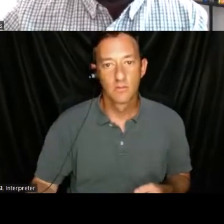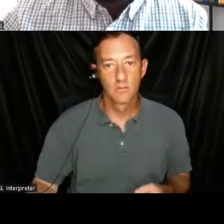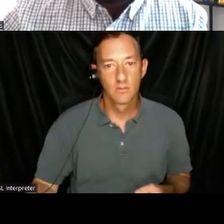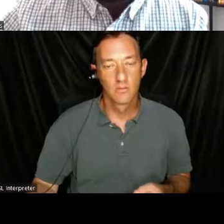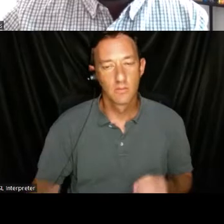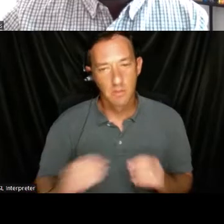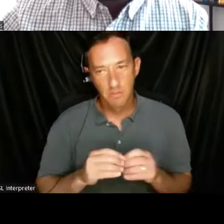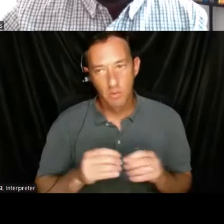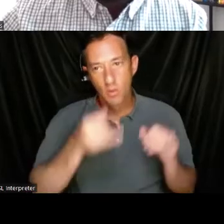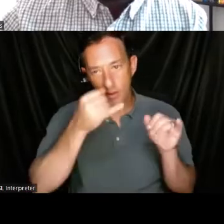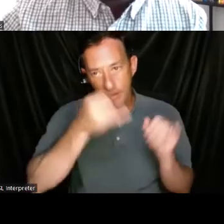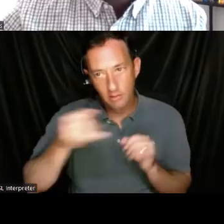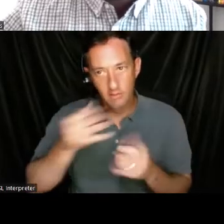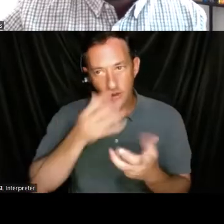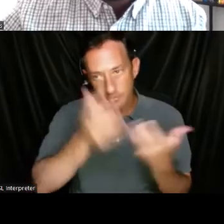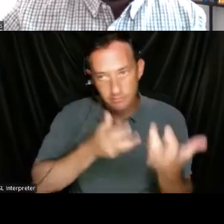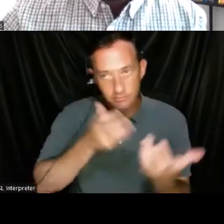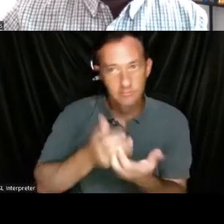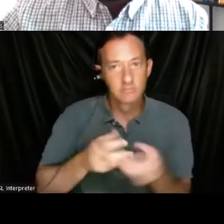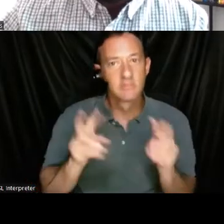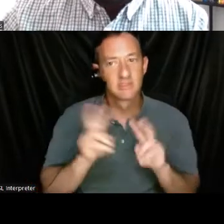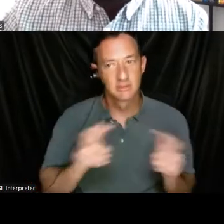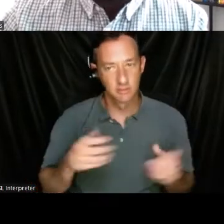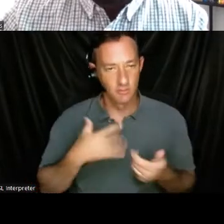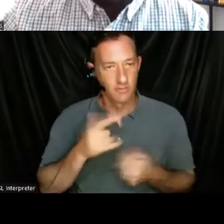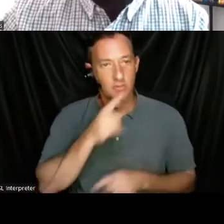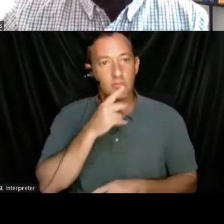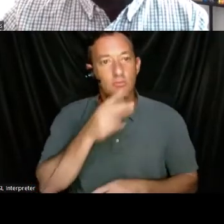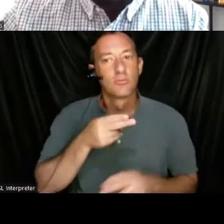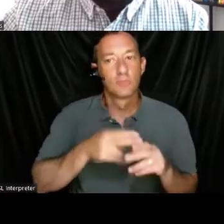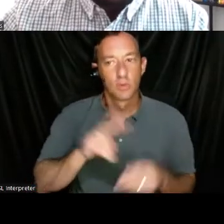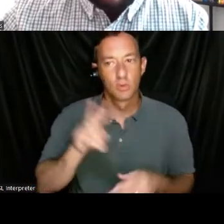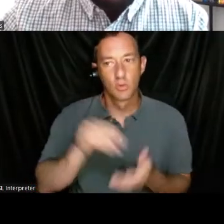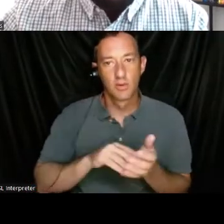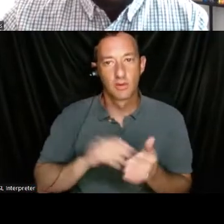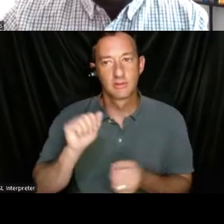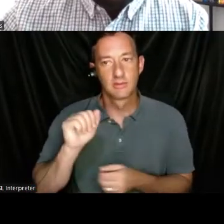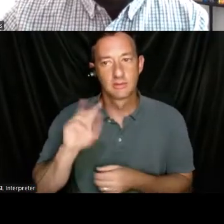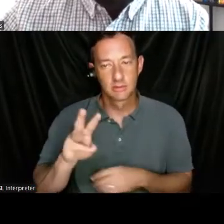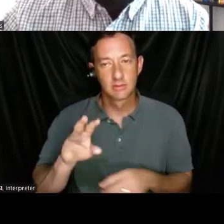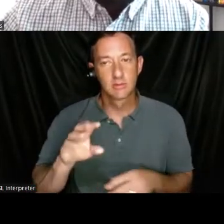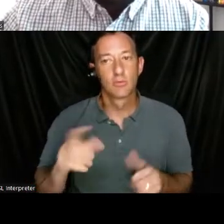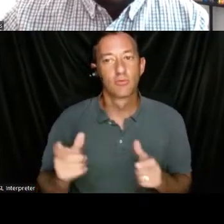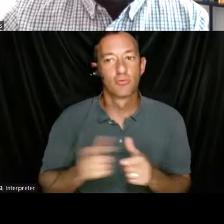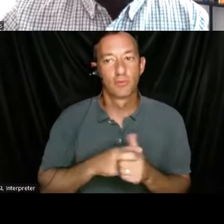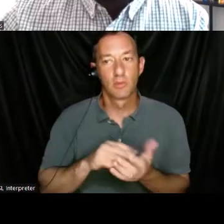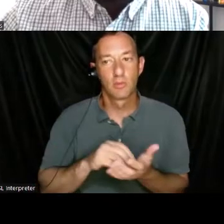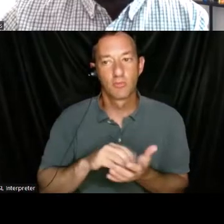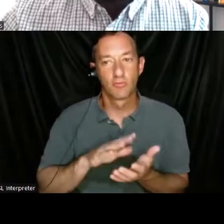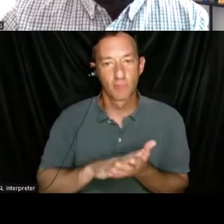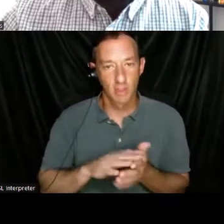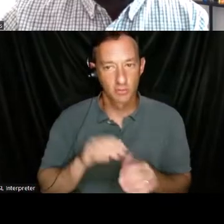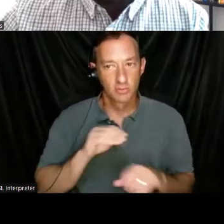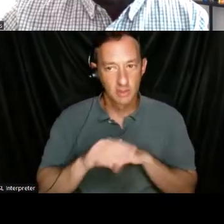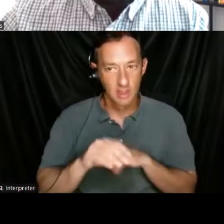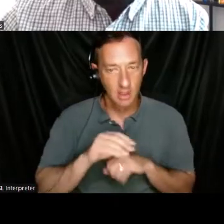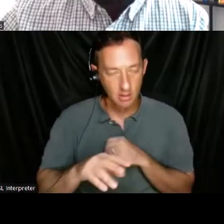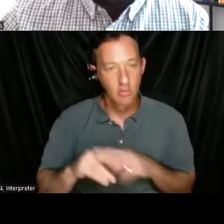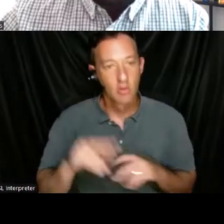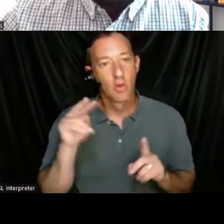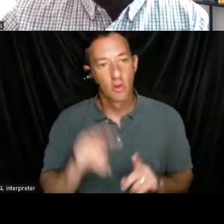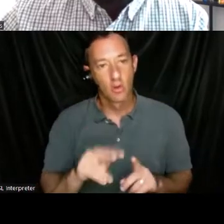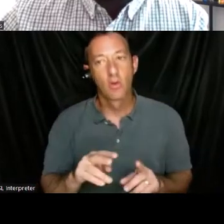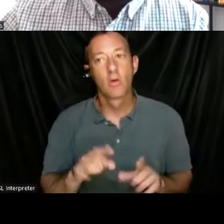is something that we brought up in the 2016 criminal guidance, criminal records guidance, looking at the relevant